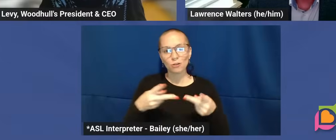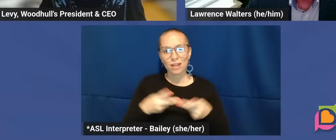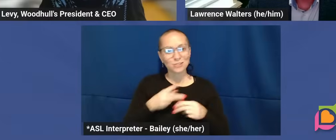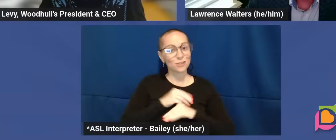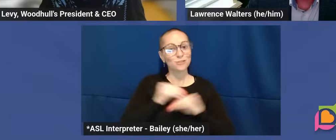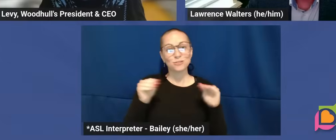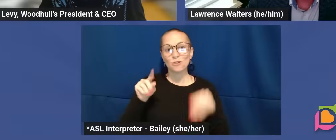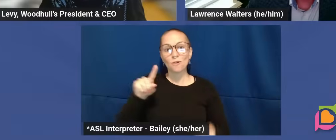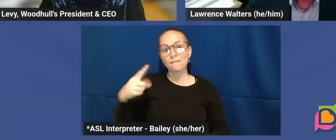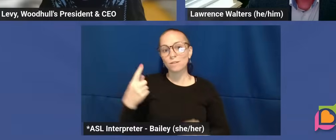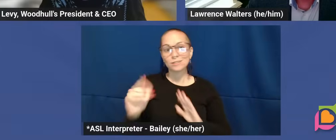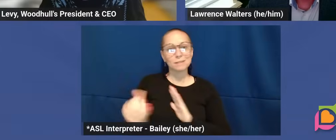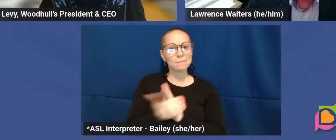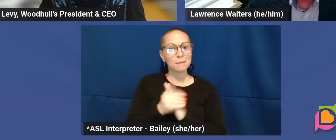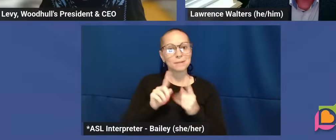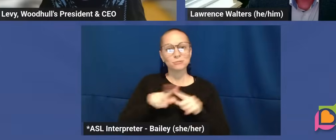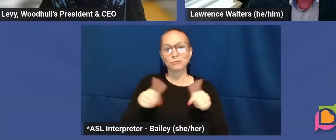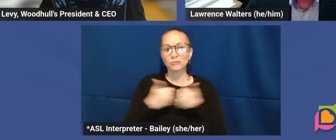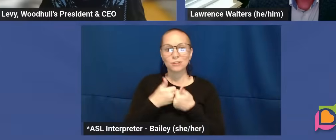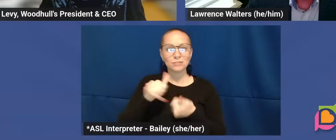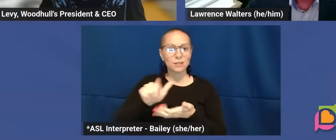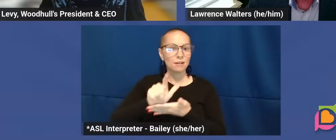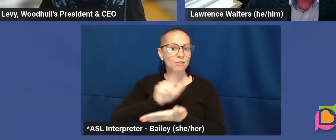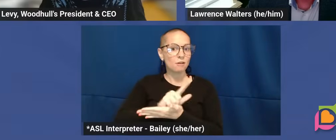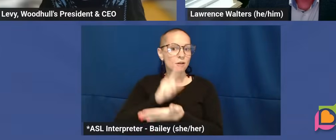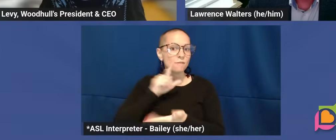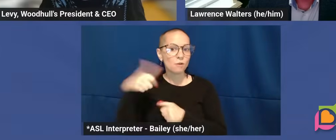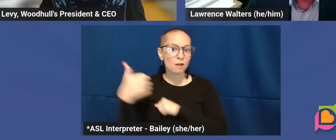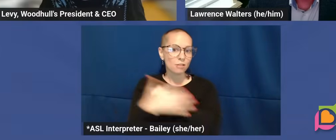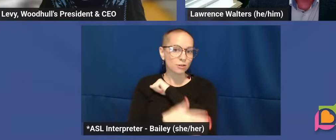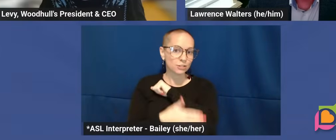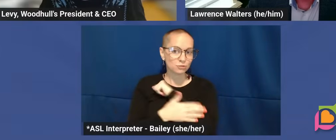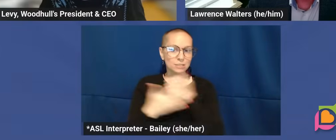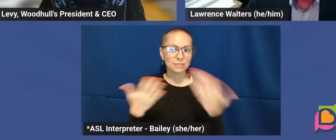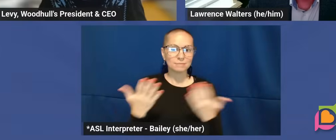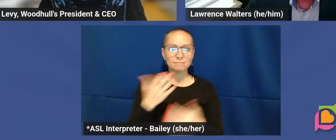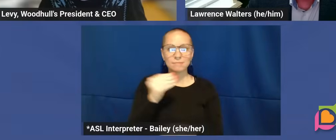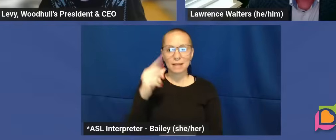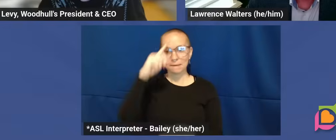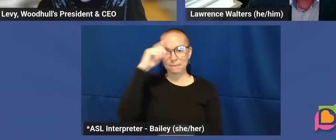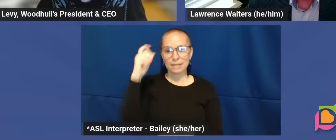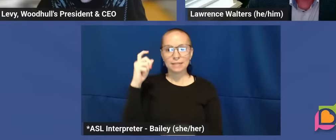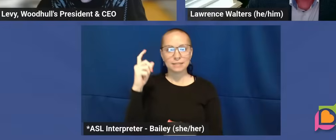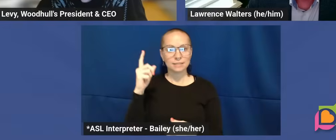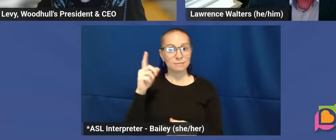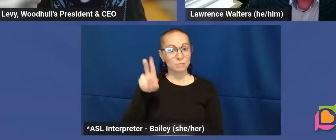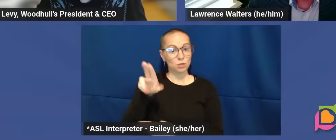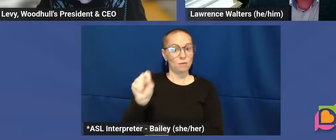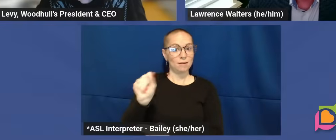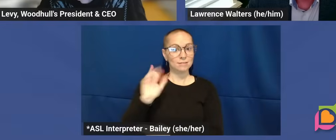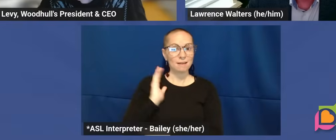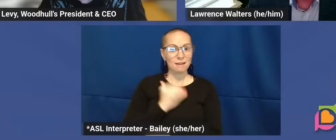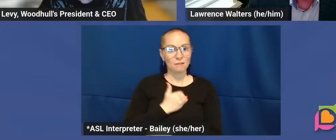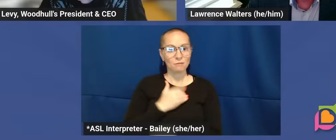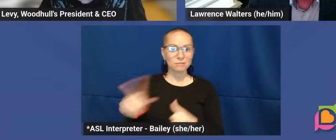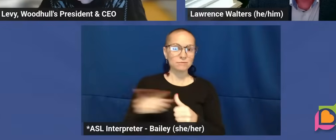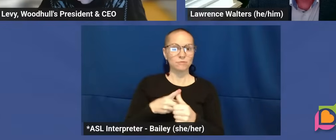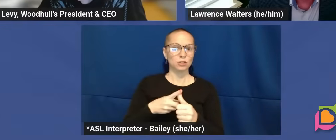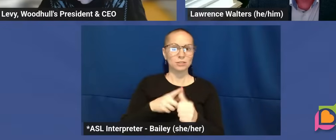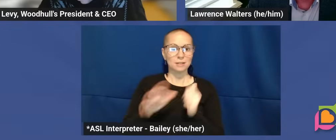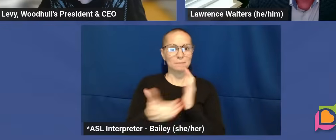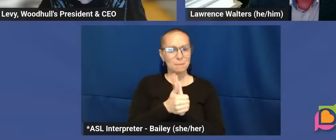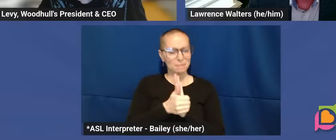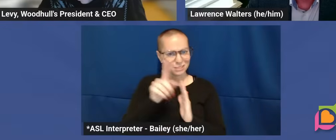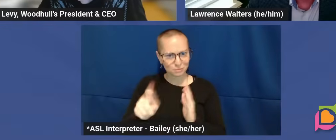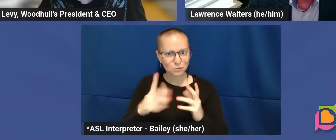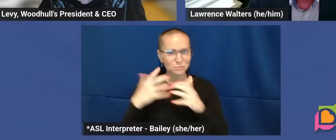Amendment to challenge the law in other countries. And since the US First Amendment, which was thought to be the strongest